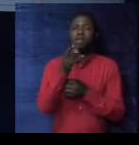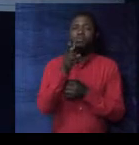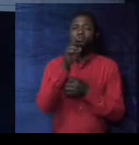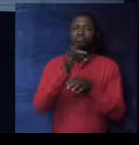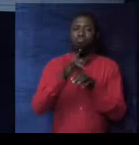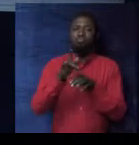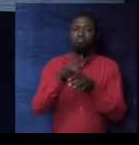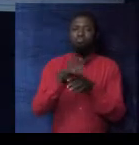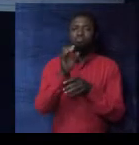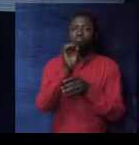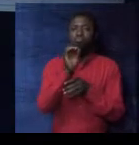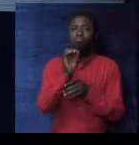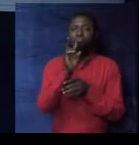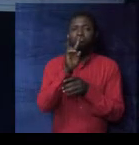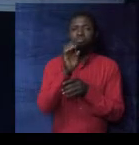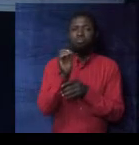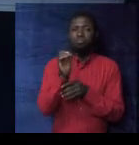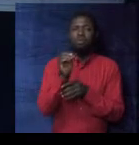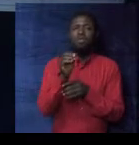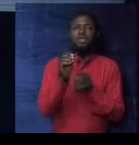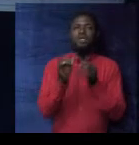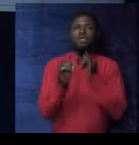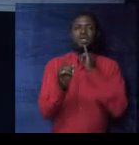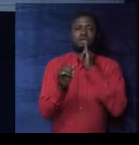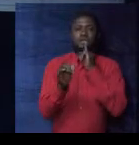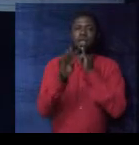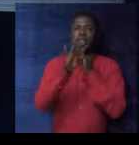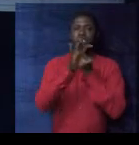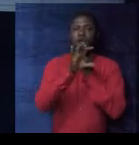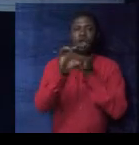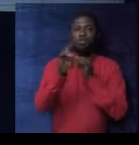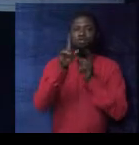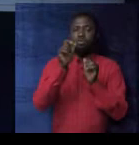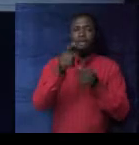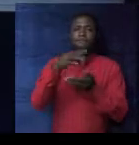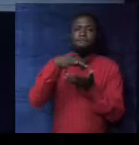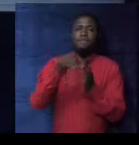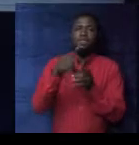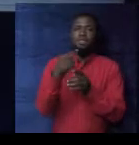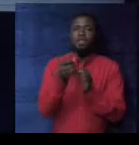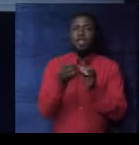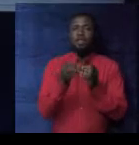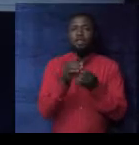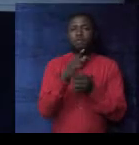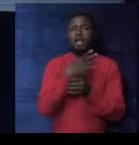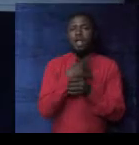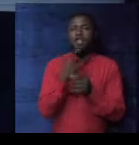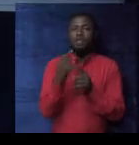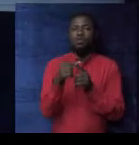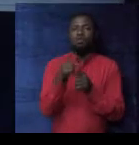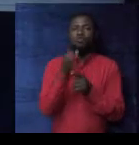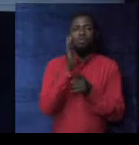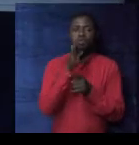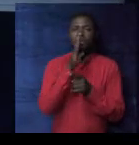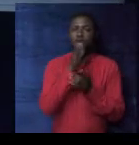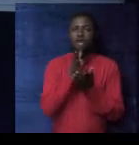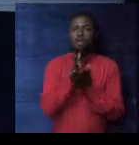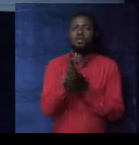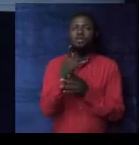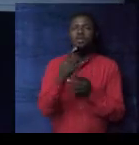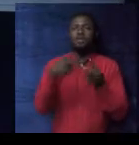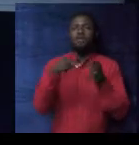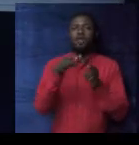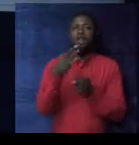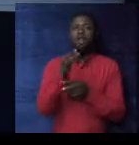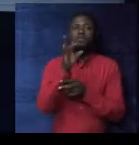to the right of 4 there are 2 spaces, and that is 2 zeros. So that is 4 and 2 zeros. So you say it's 400. So you can mix the figure and the words, you will still be correct.